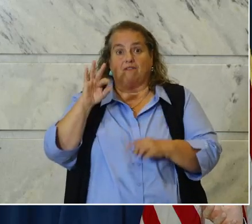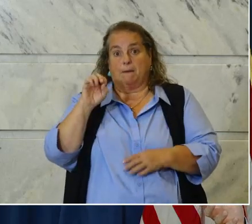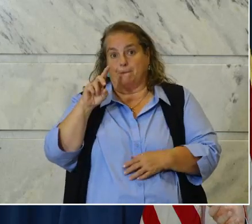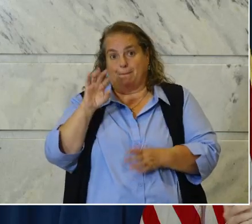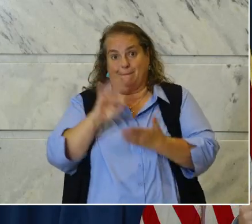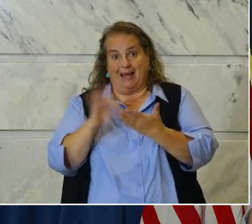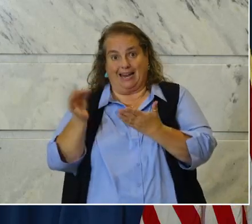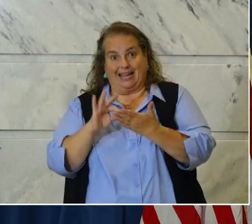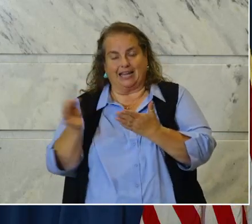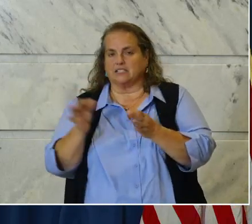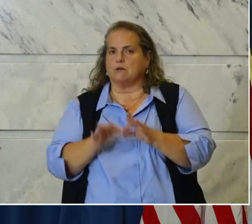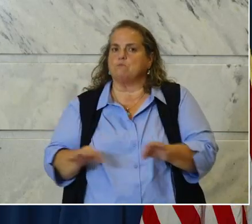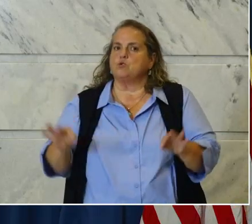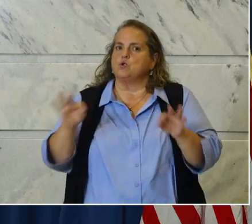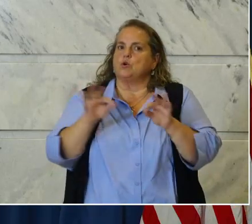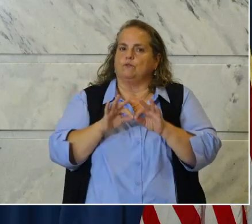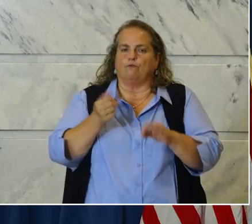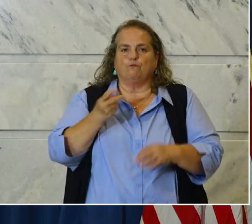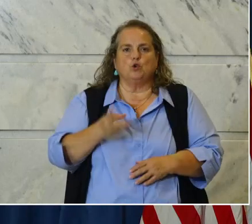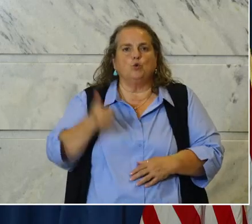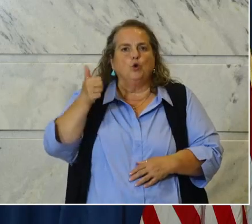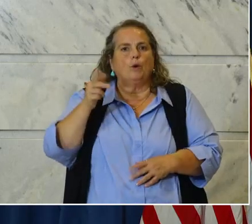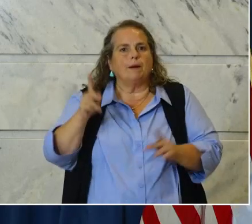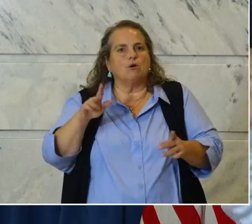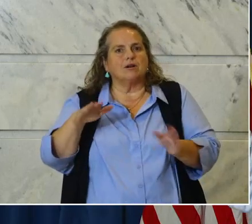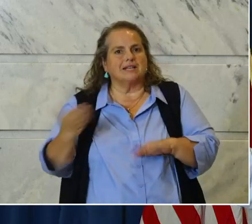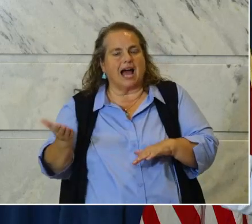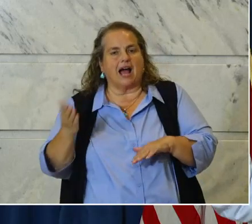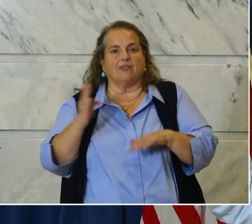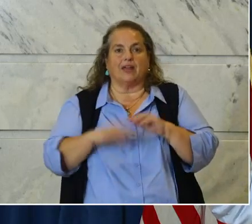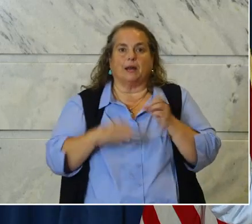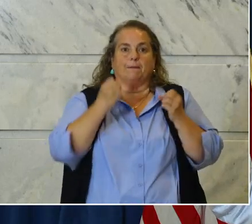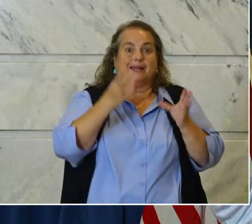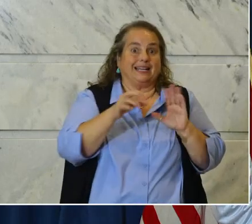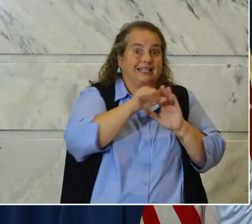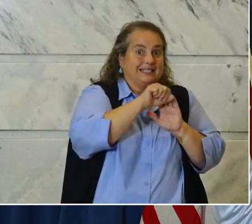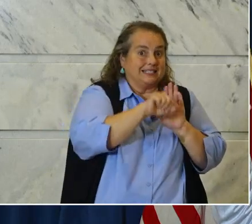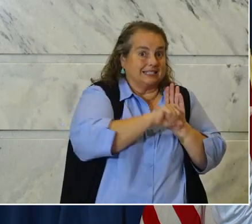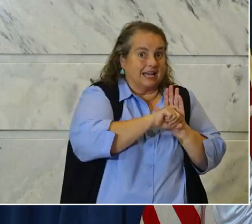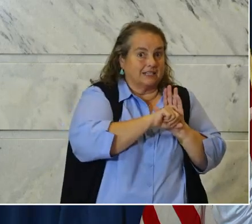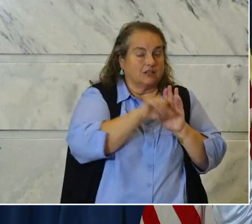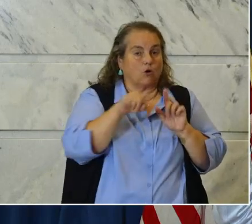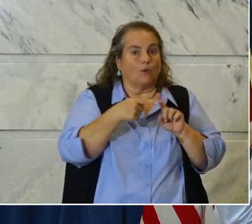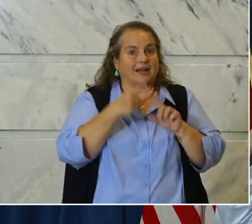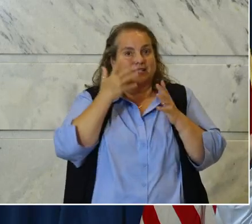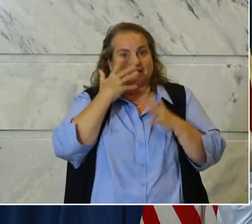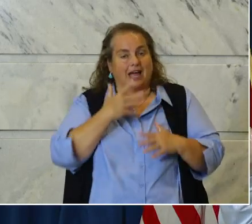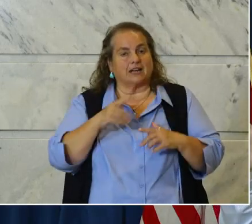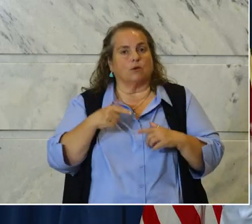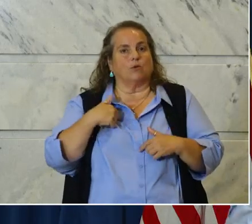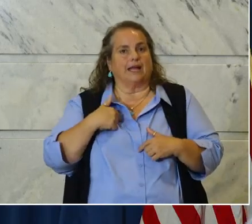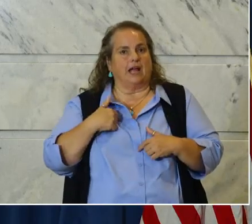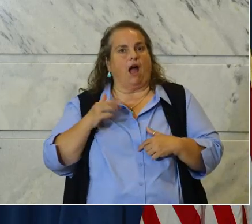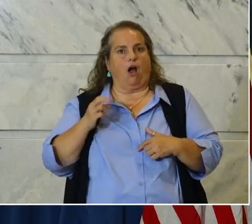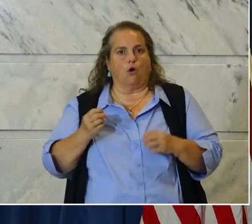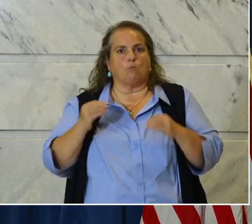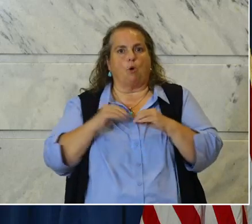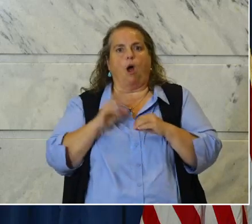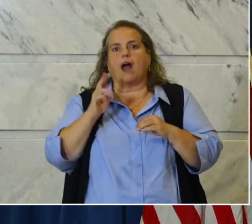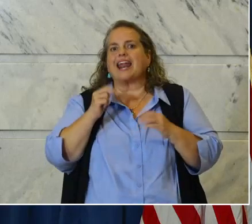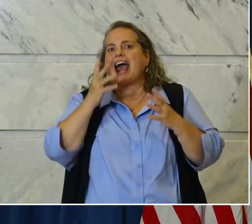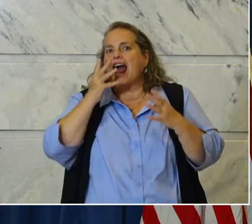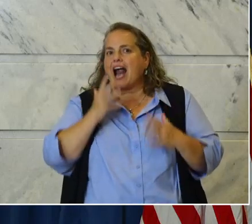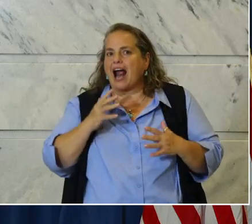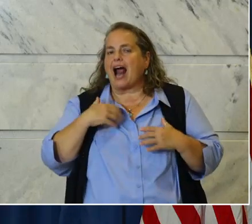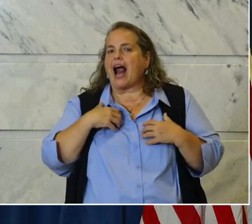have had fewer people die than many states per capita when, sadly, we're a little more unhealthy than most states. That's